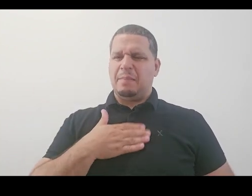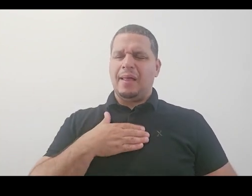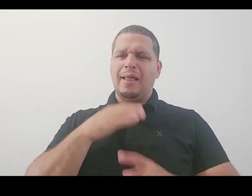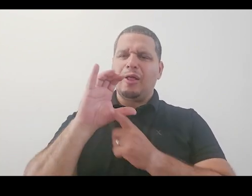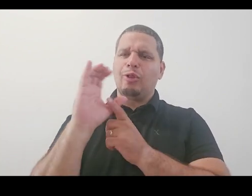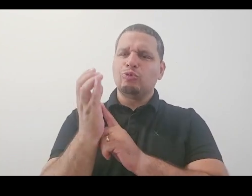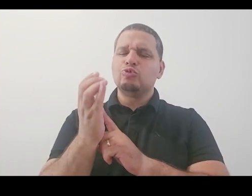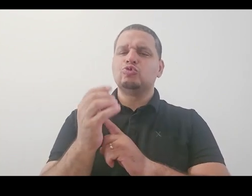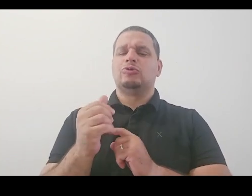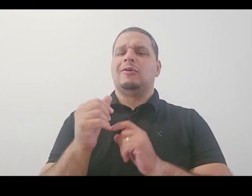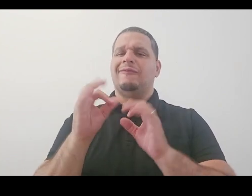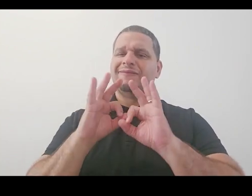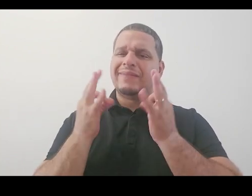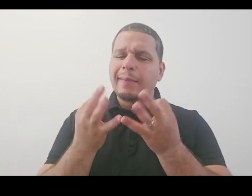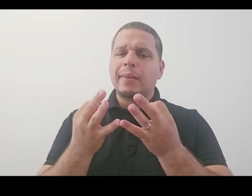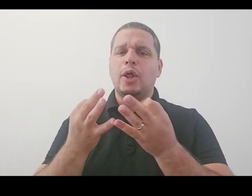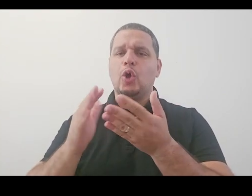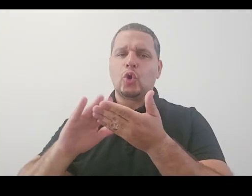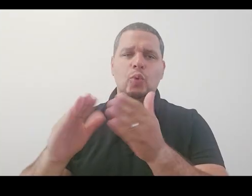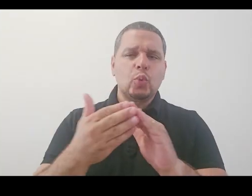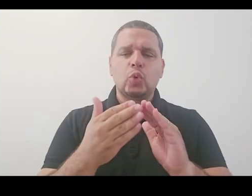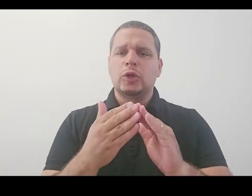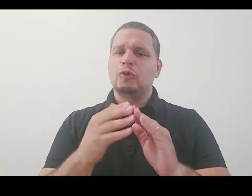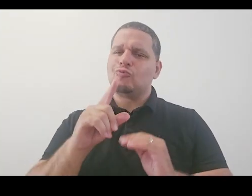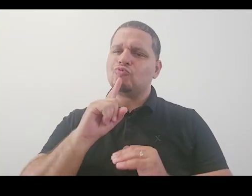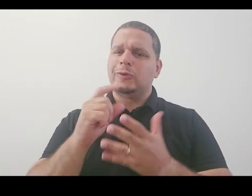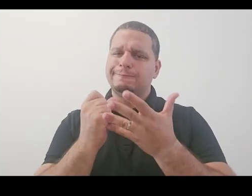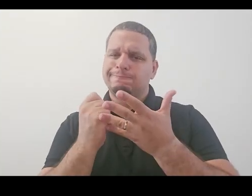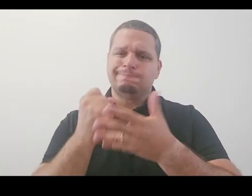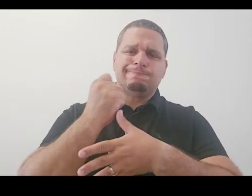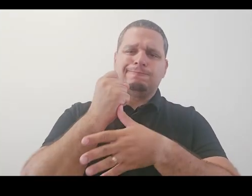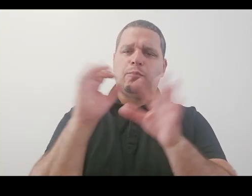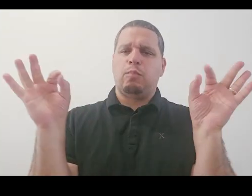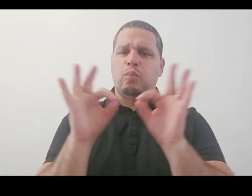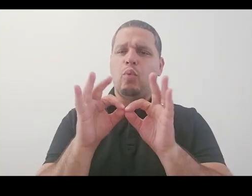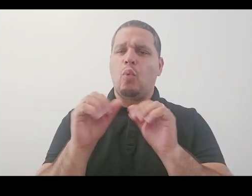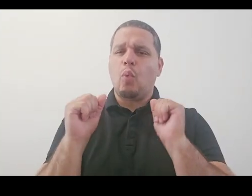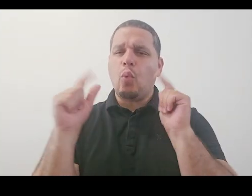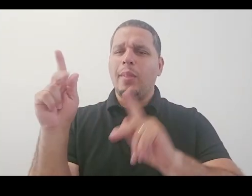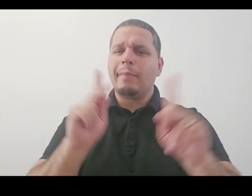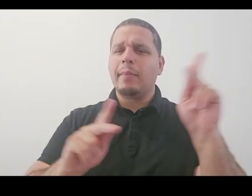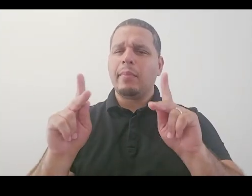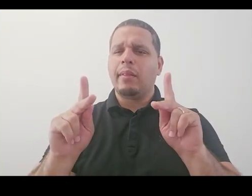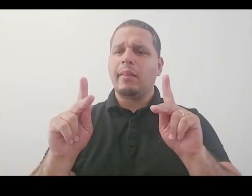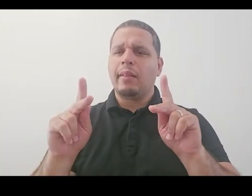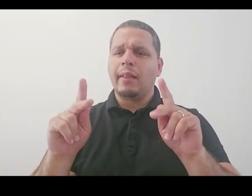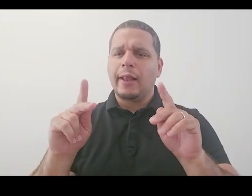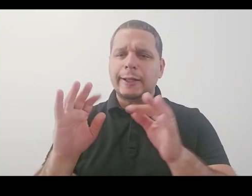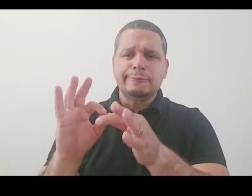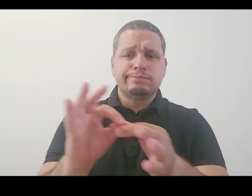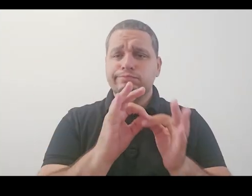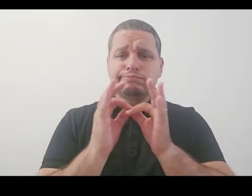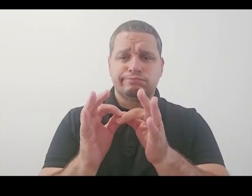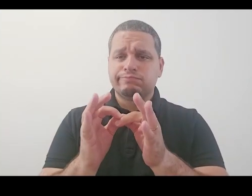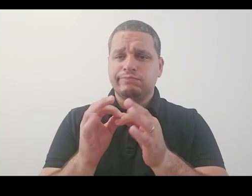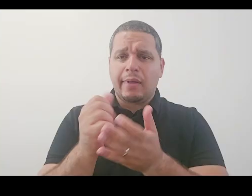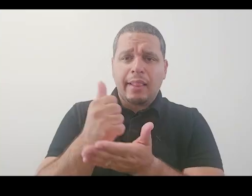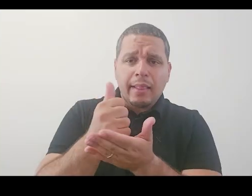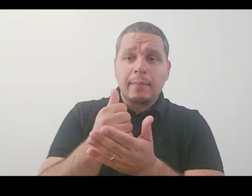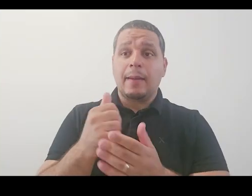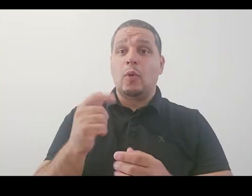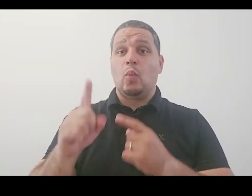culture, family, and community are super important. Everybody comes together to help. And when my family